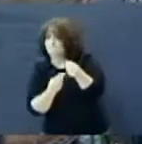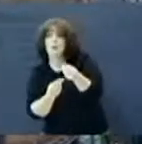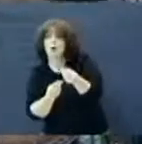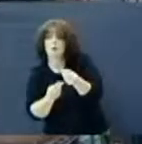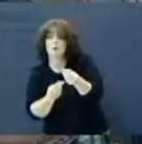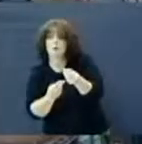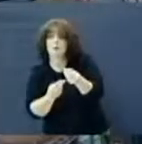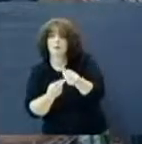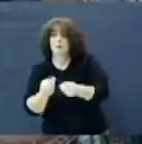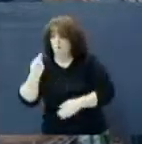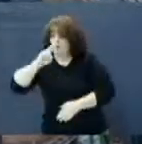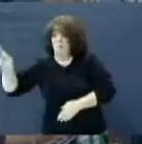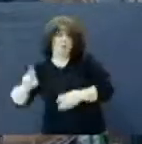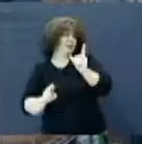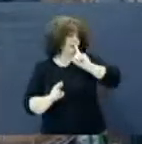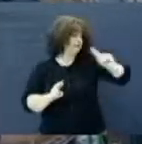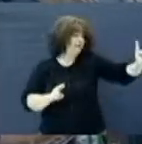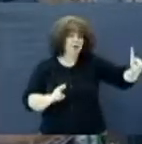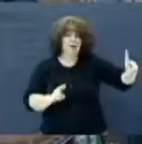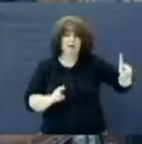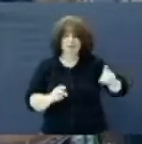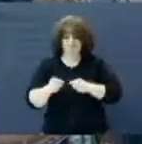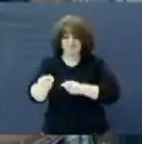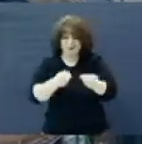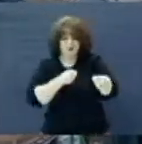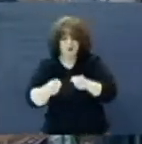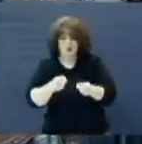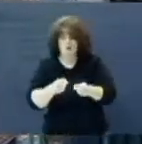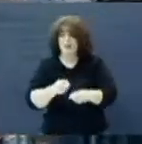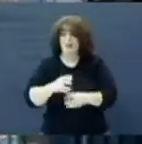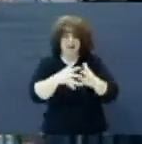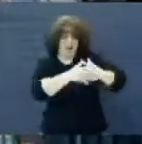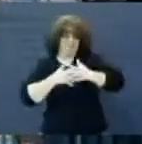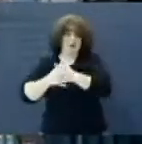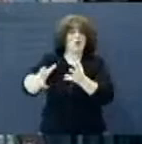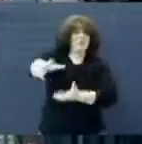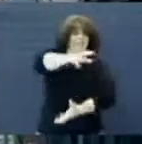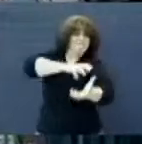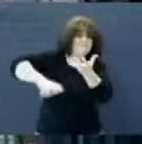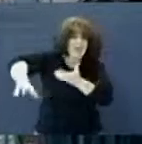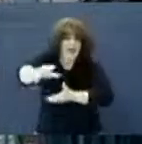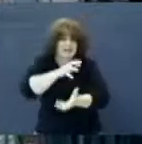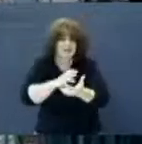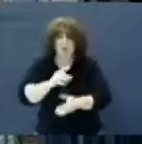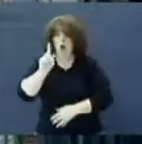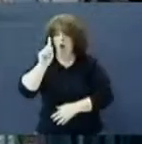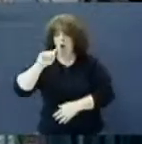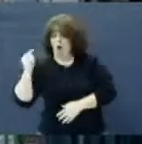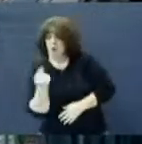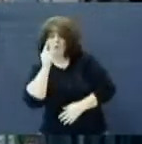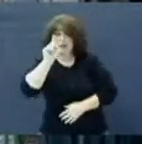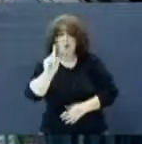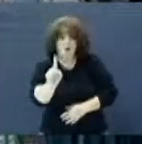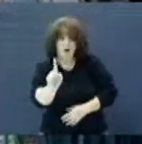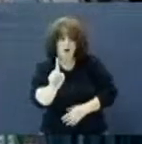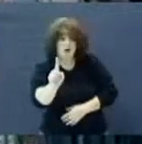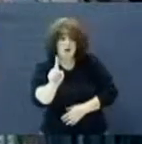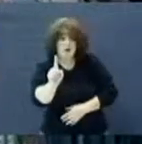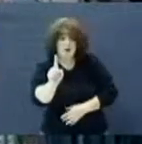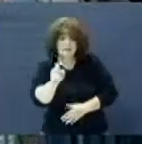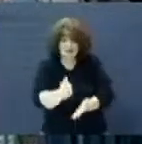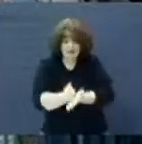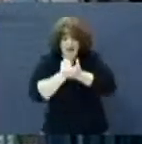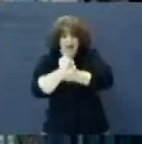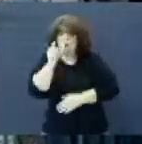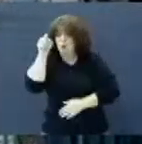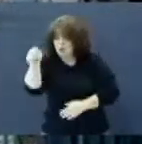20 years, and we are a mess. Somebody say amen. I want to tell you, there's only one today can sustain you,